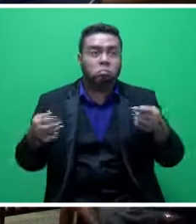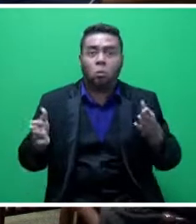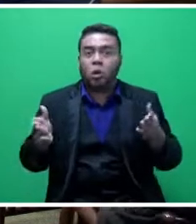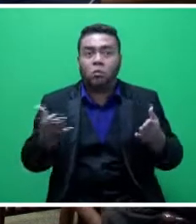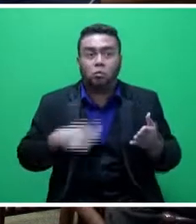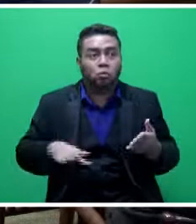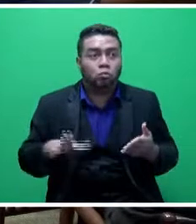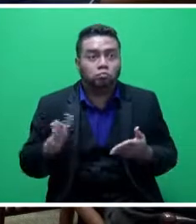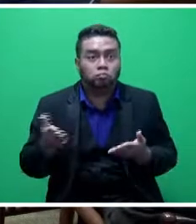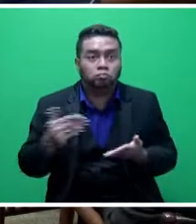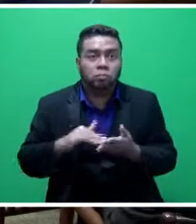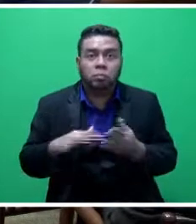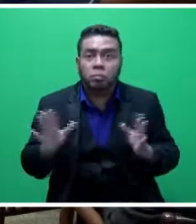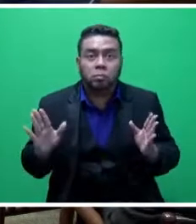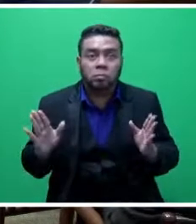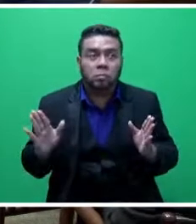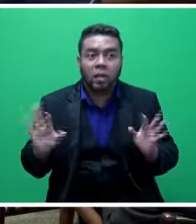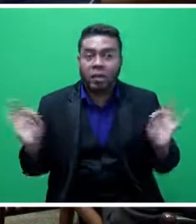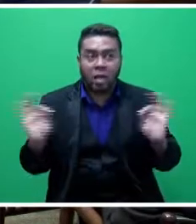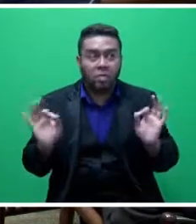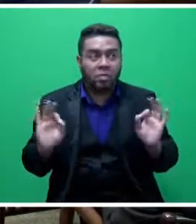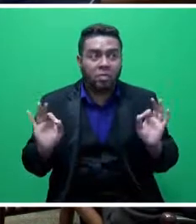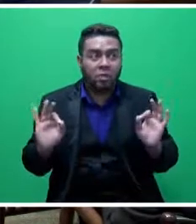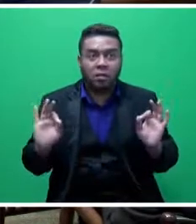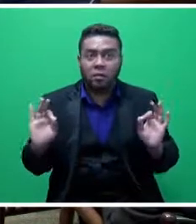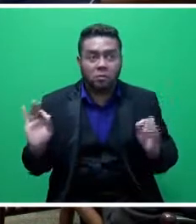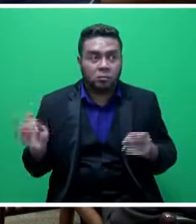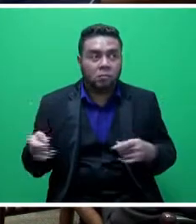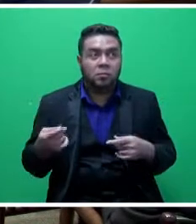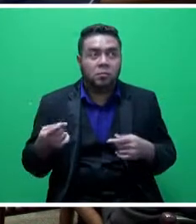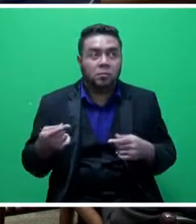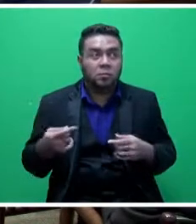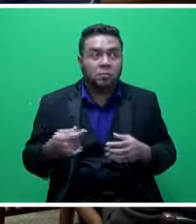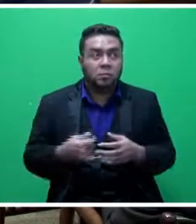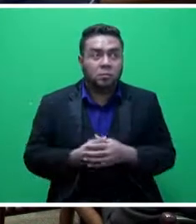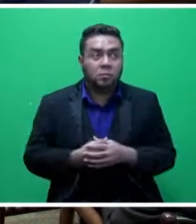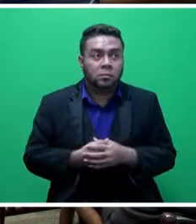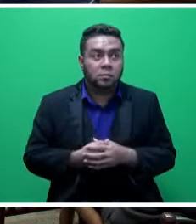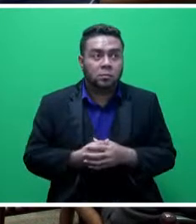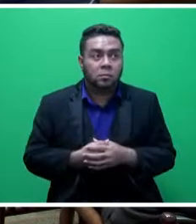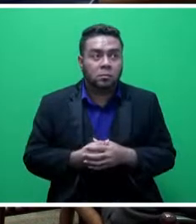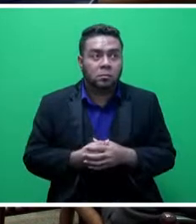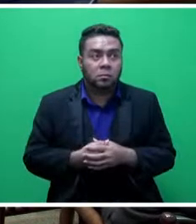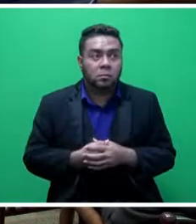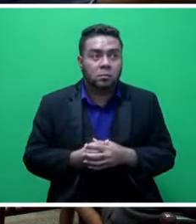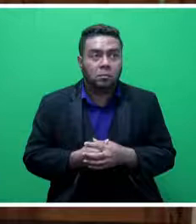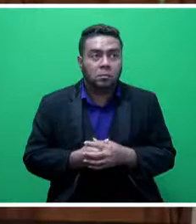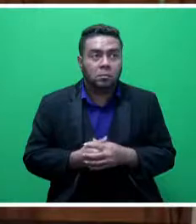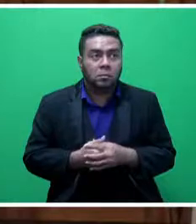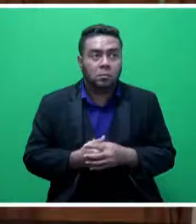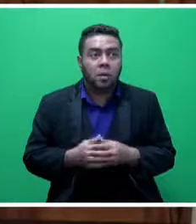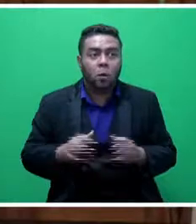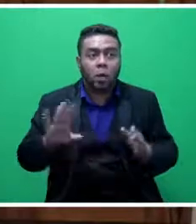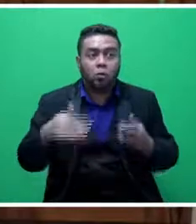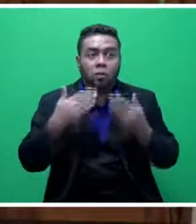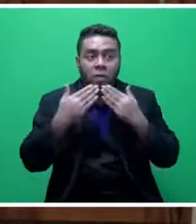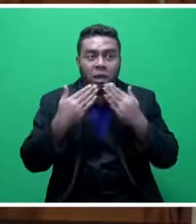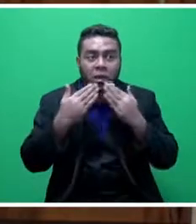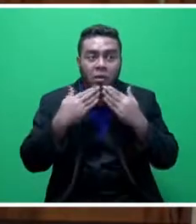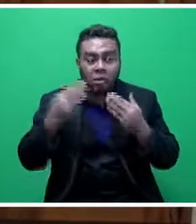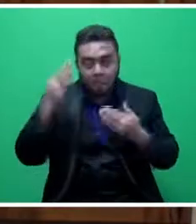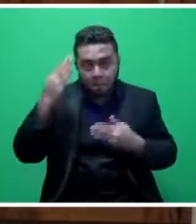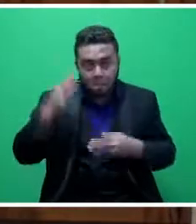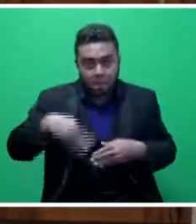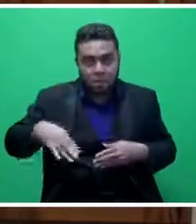take the floor? There being no one wishing to take the floor? Sir, I'd like to thank the members for their support. This will be